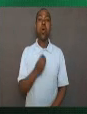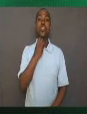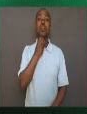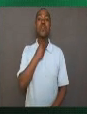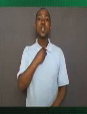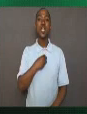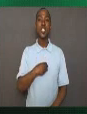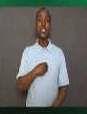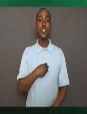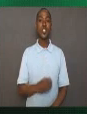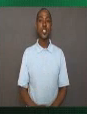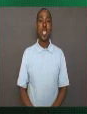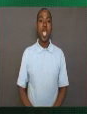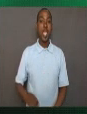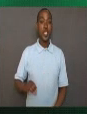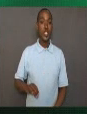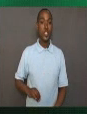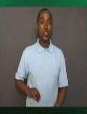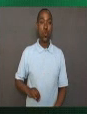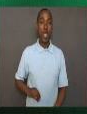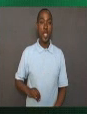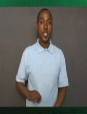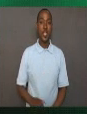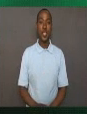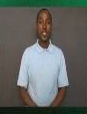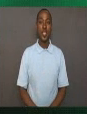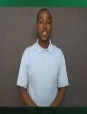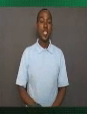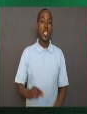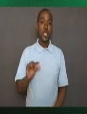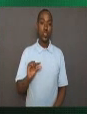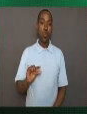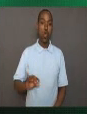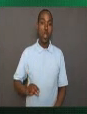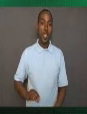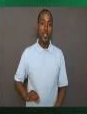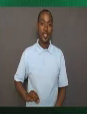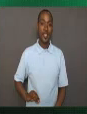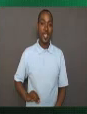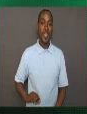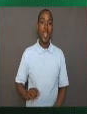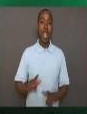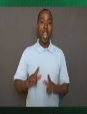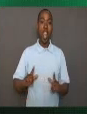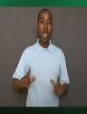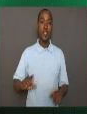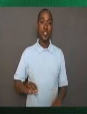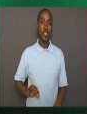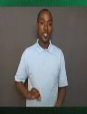esophagus, stomach, small intestine, large